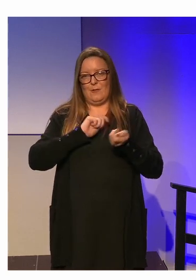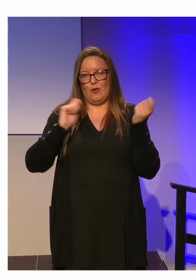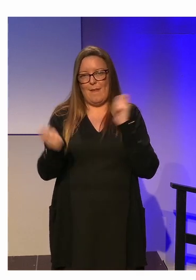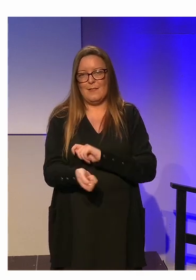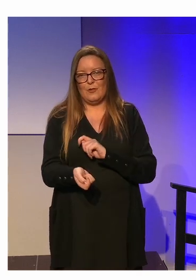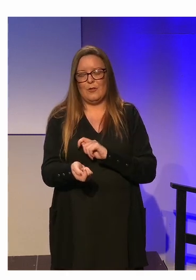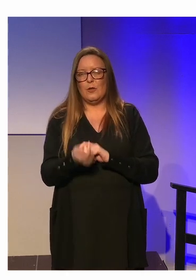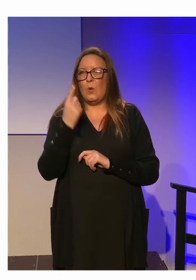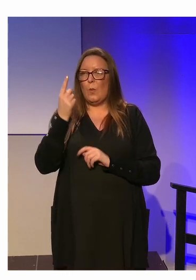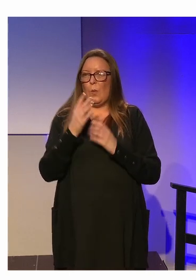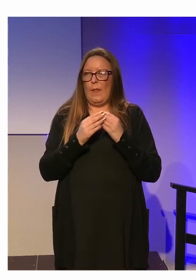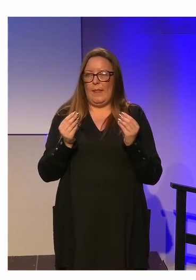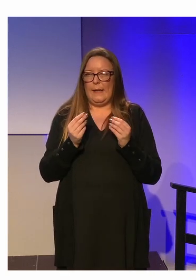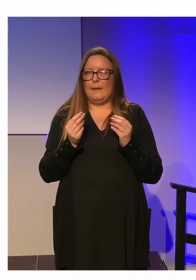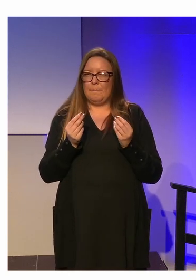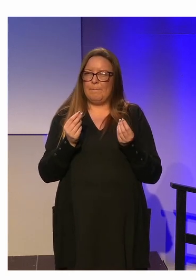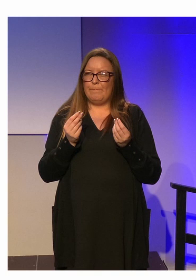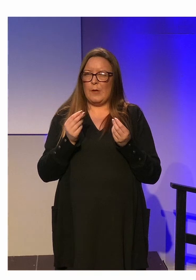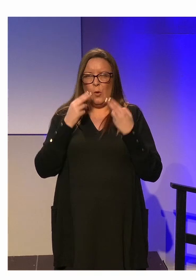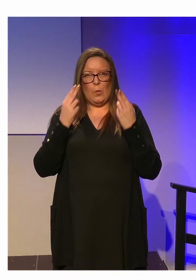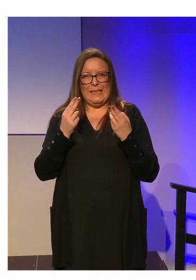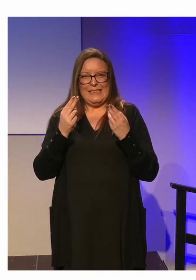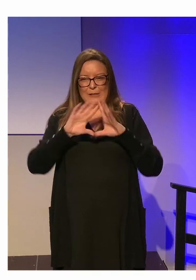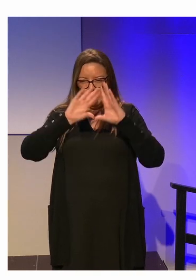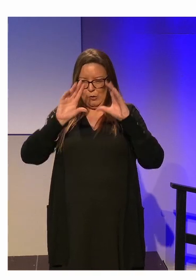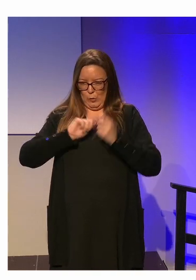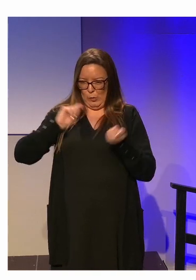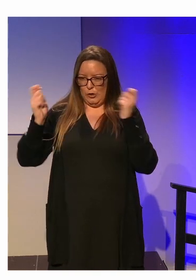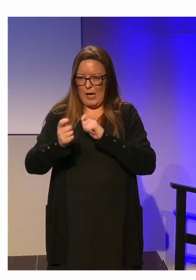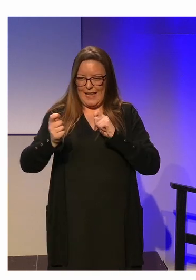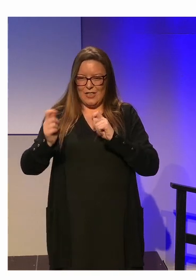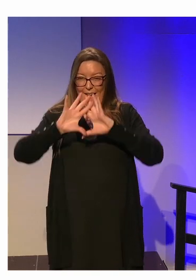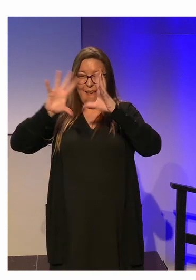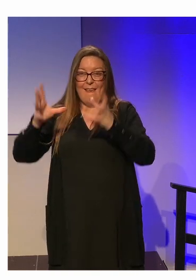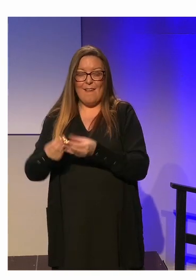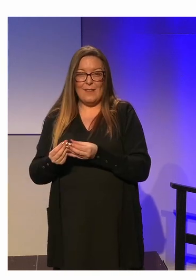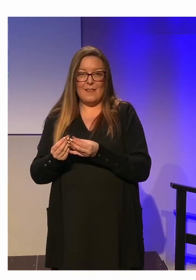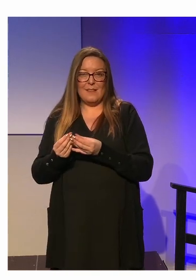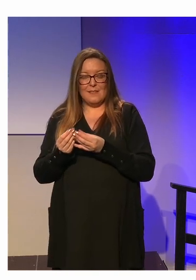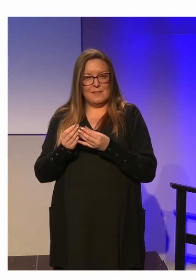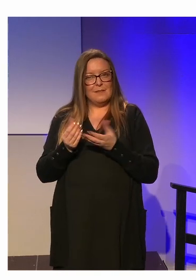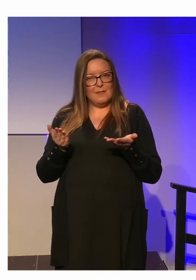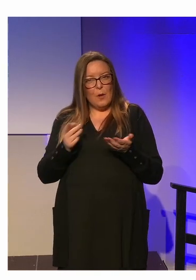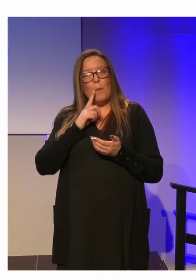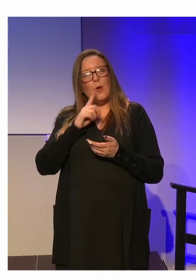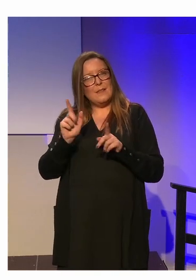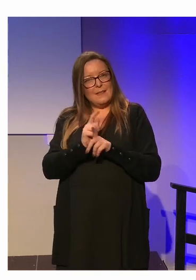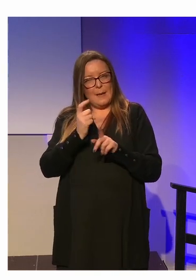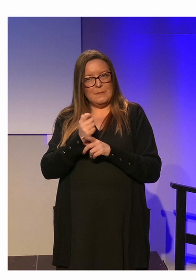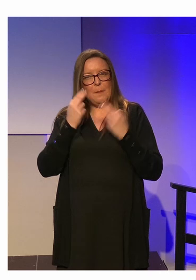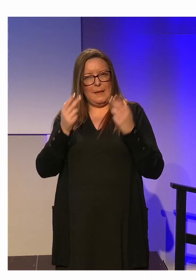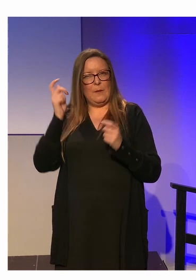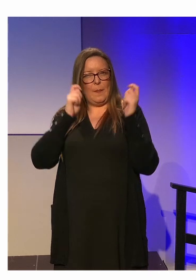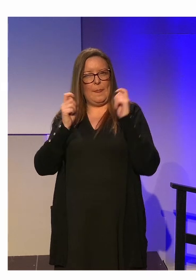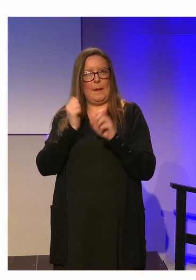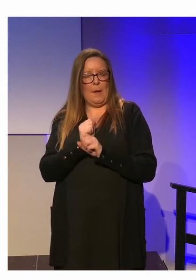one of the things I think to be starting to think, you don't have to change everything overnight, right? But you do need to think about wait a minute,